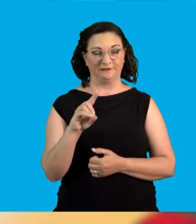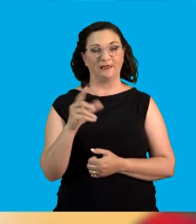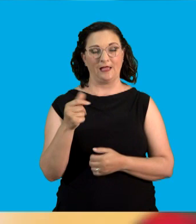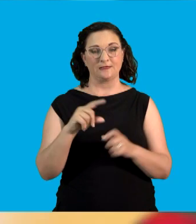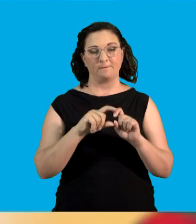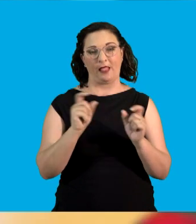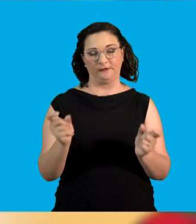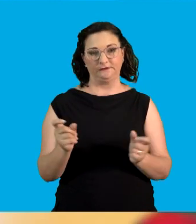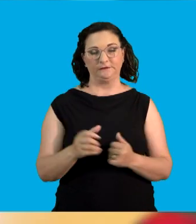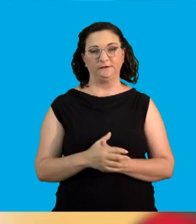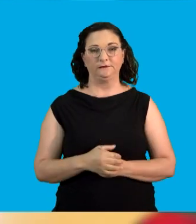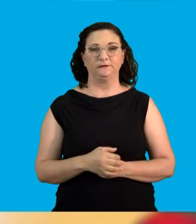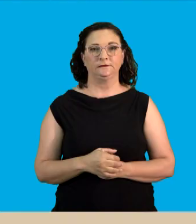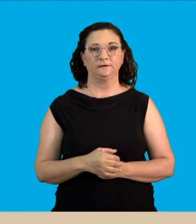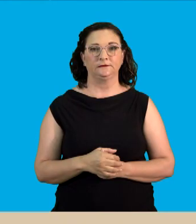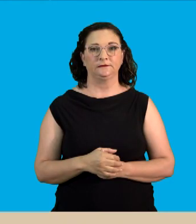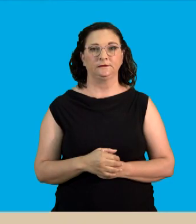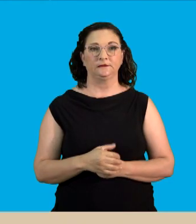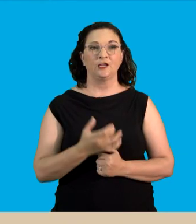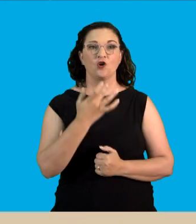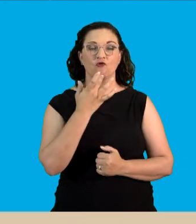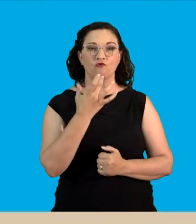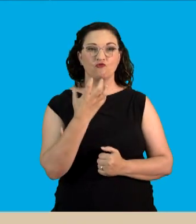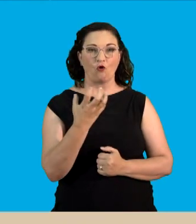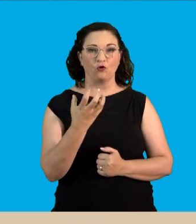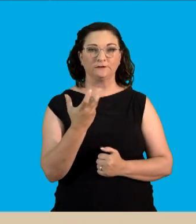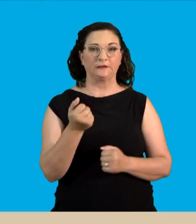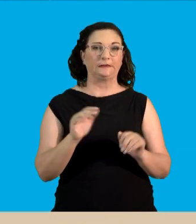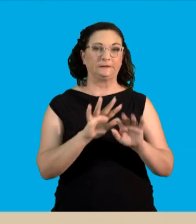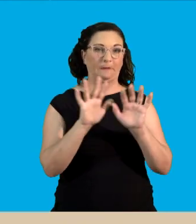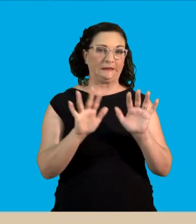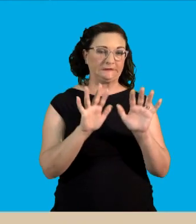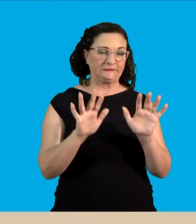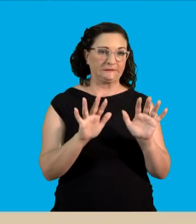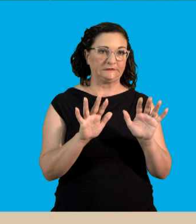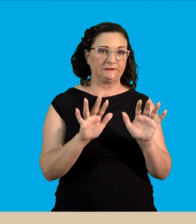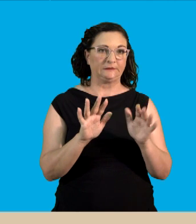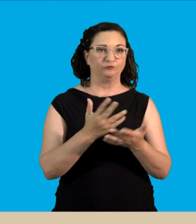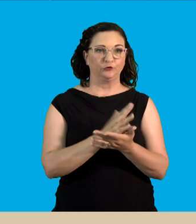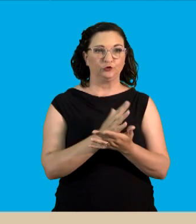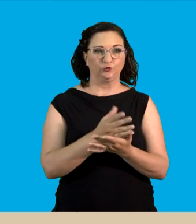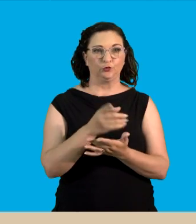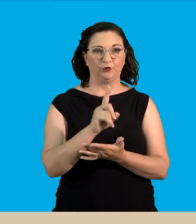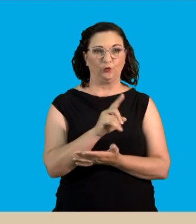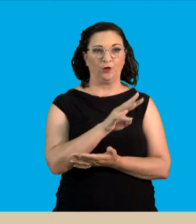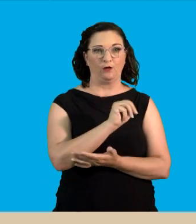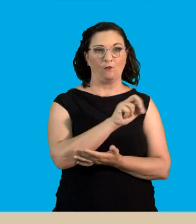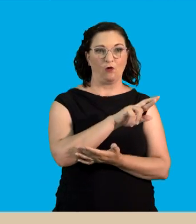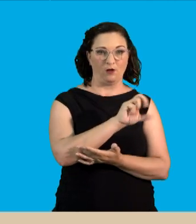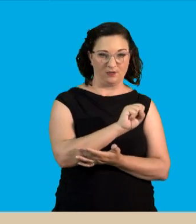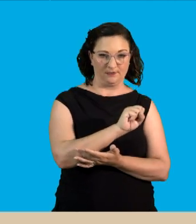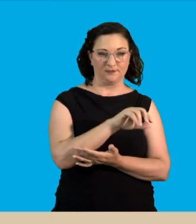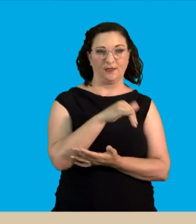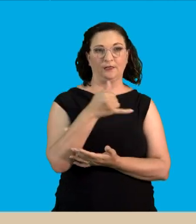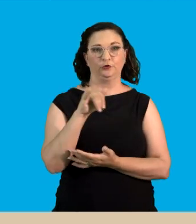belt. All right? Now, rocks found in space, mostly between the orbits of